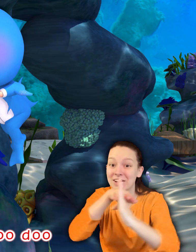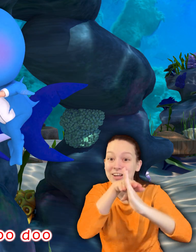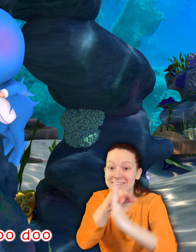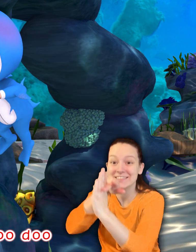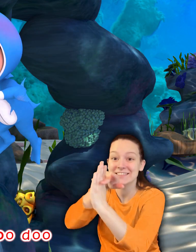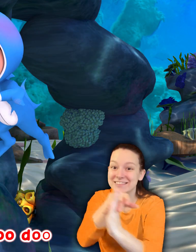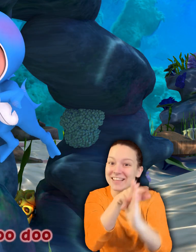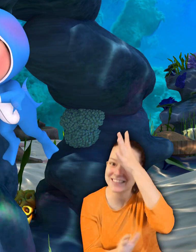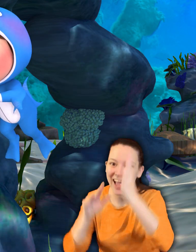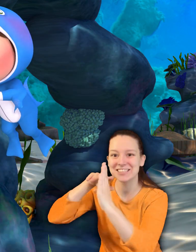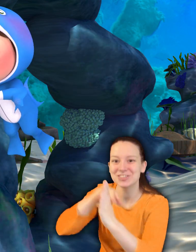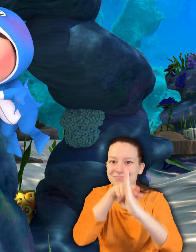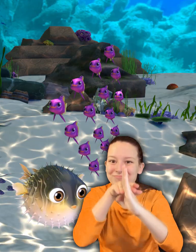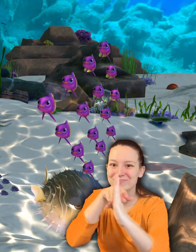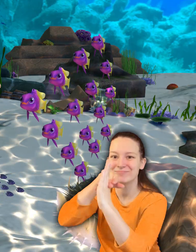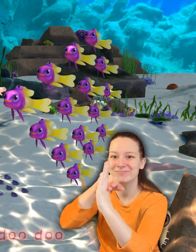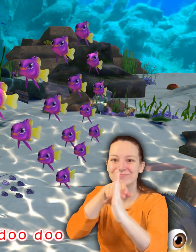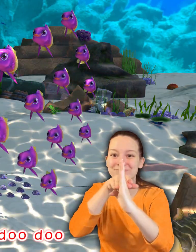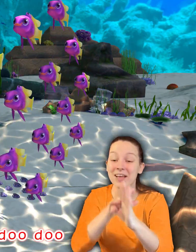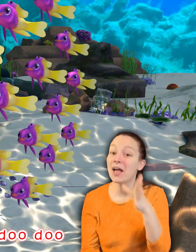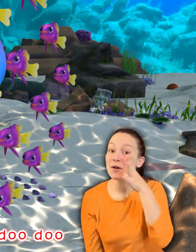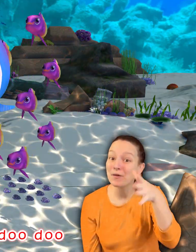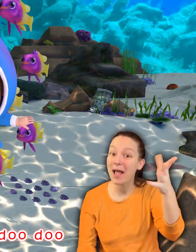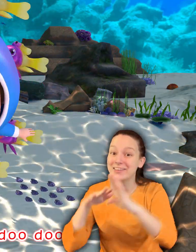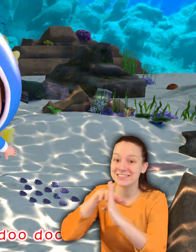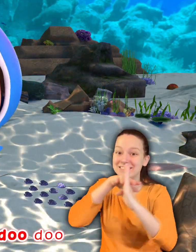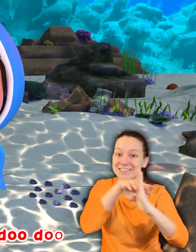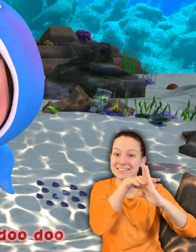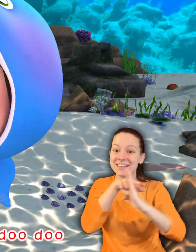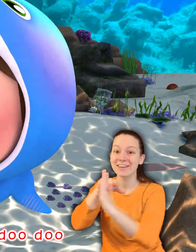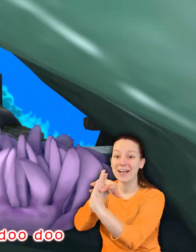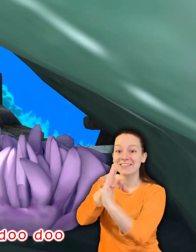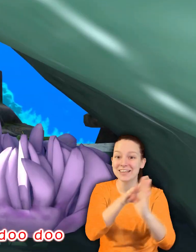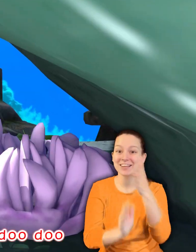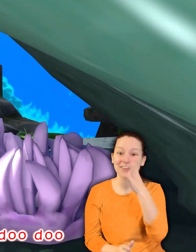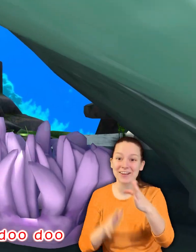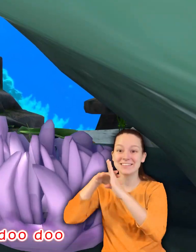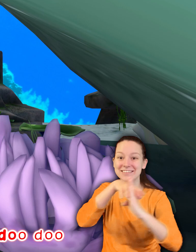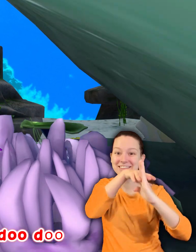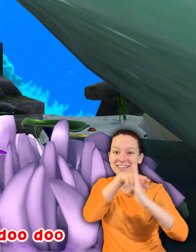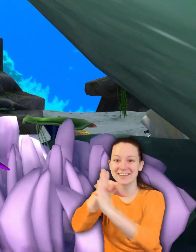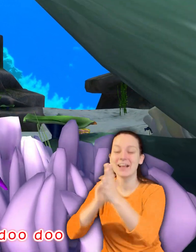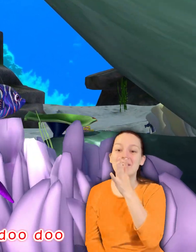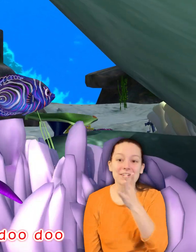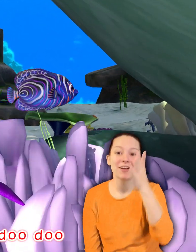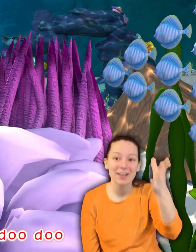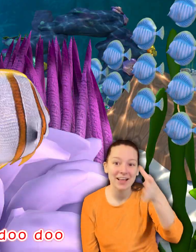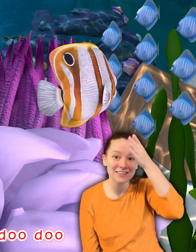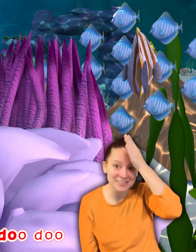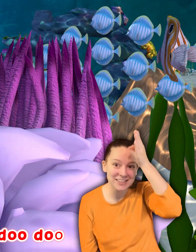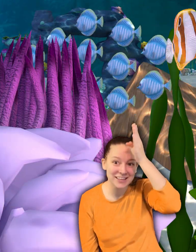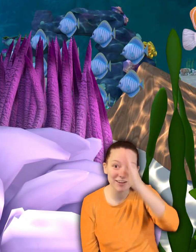shark. Daddy shark. Grandma shark. Grandma shark. Grandma shark.